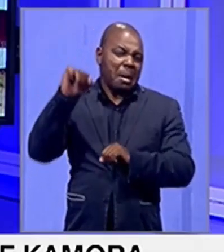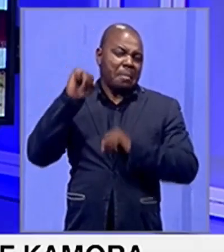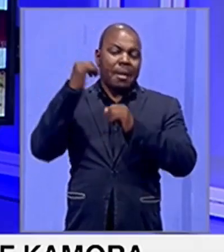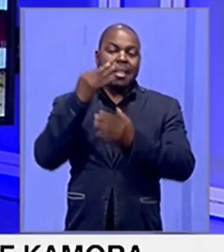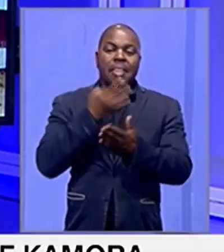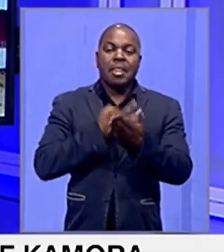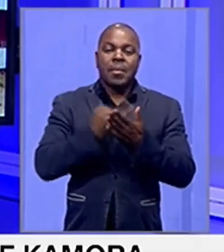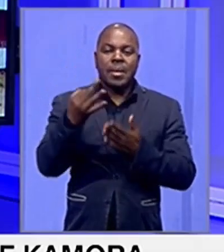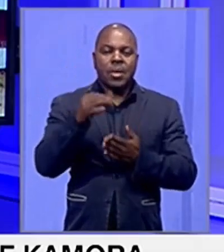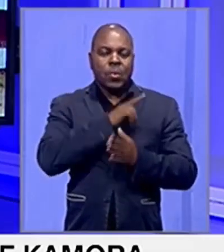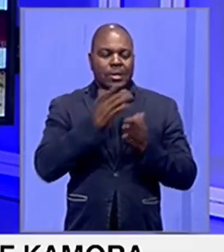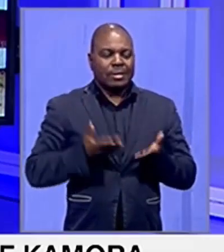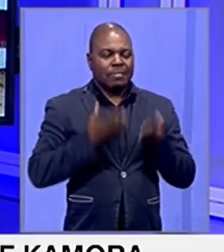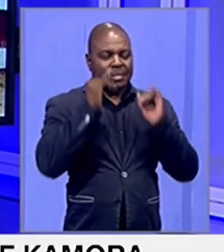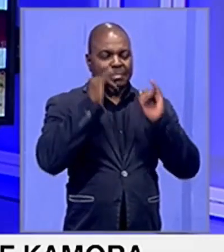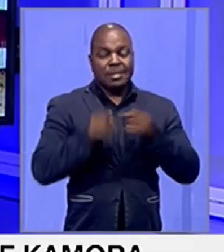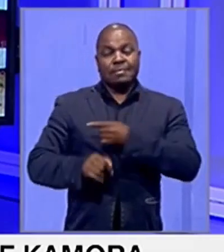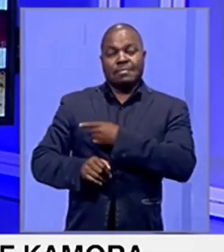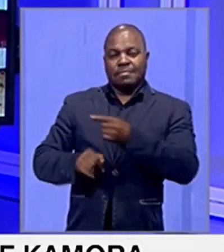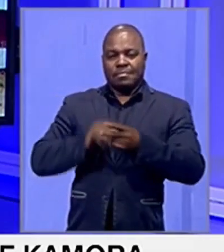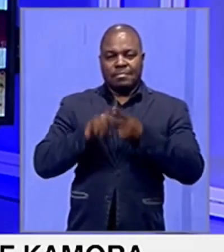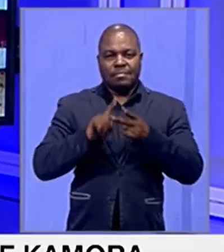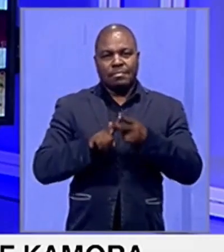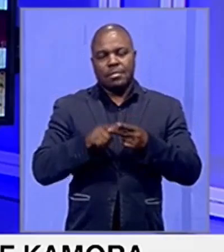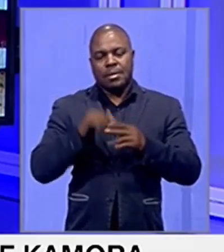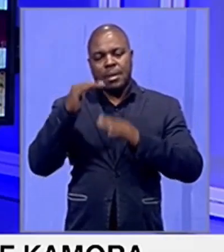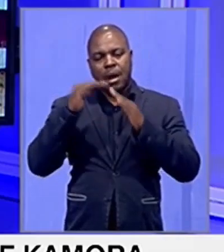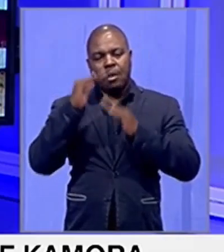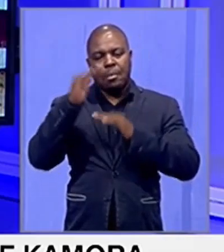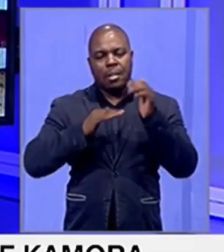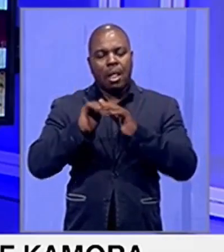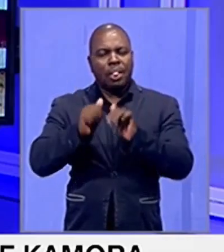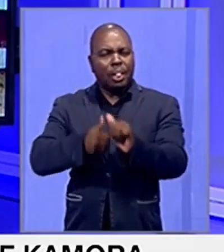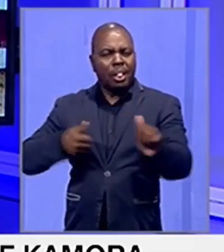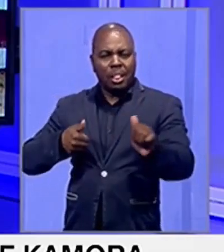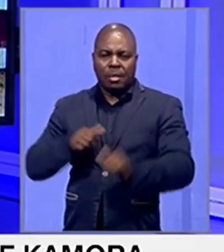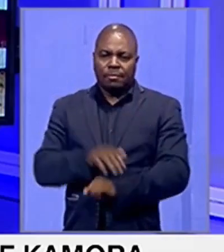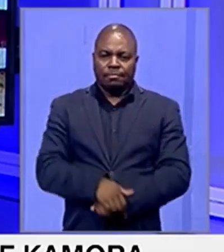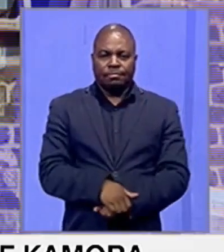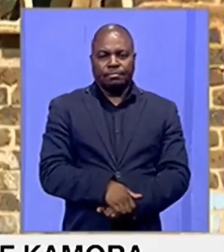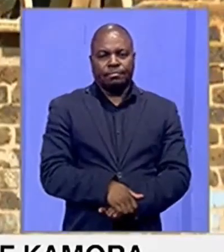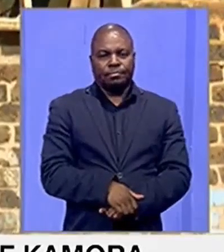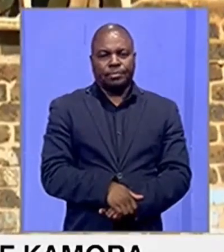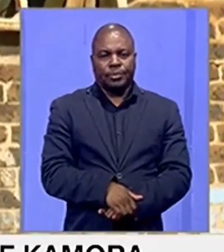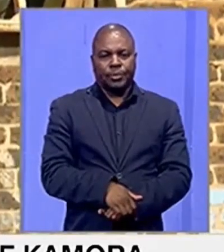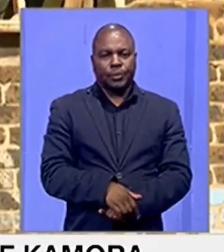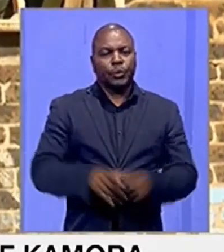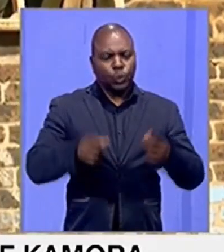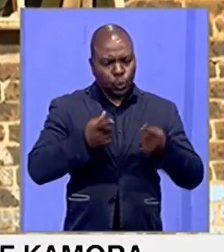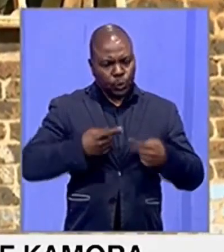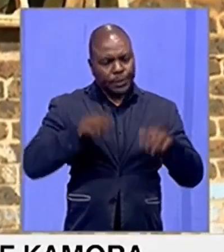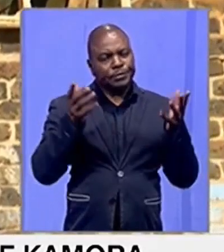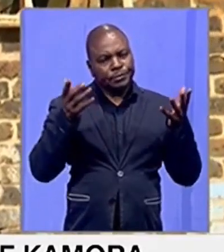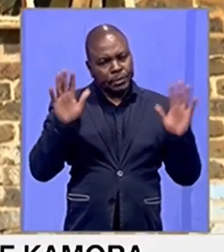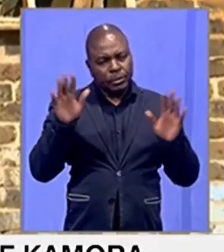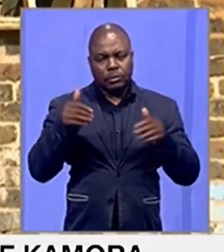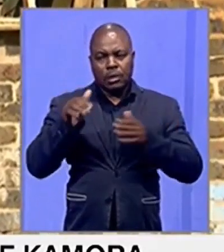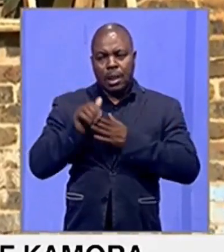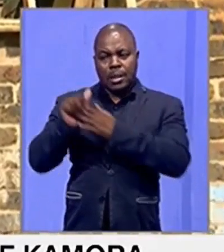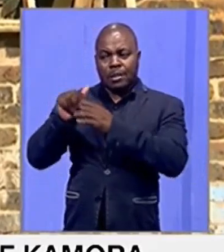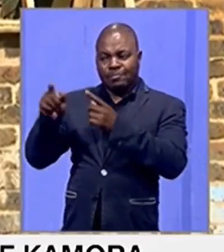3 ka phano e fokolang ya ditshebeletso le tshallo morao ya kaho ya matlo. We have engaged with the leadership